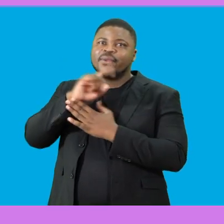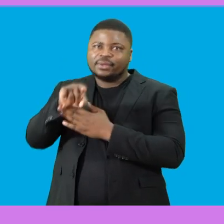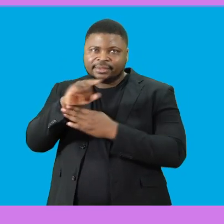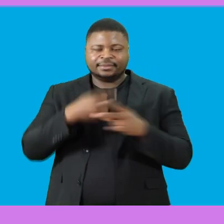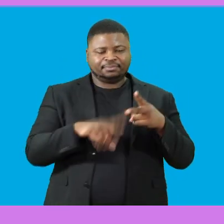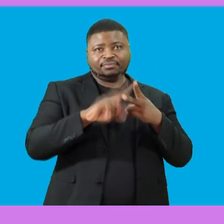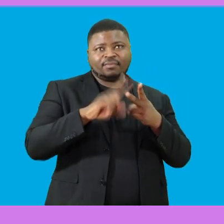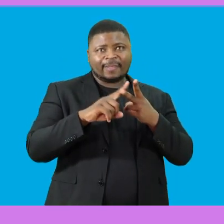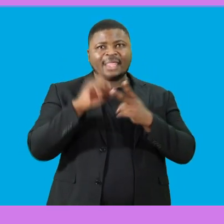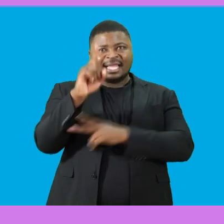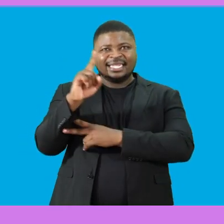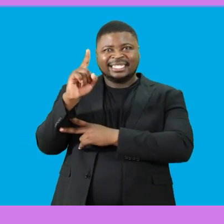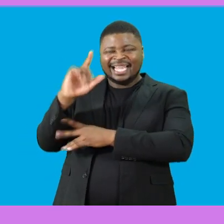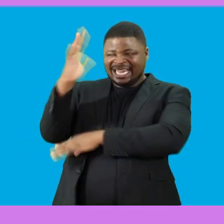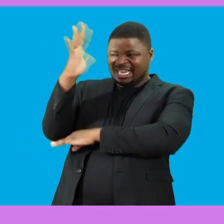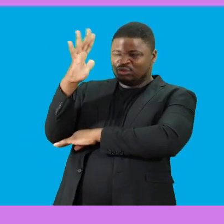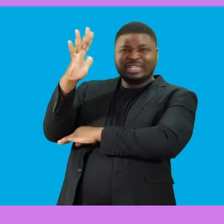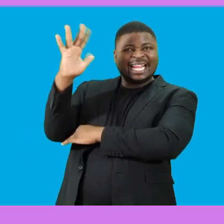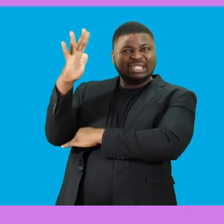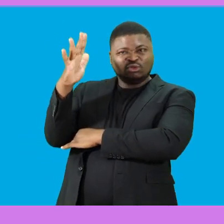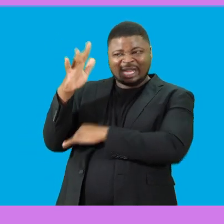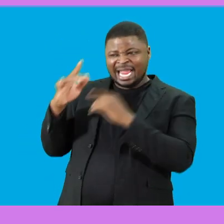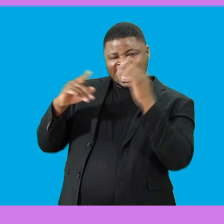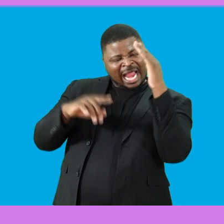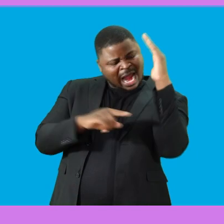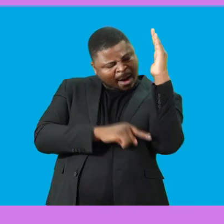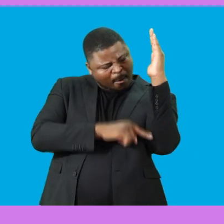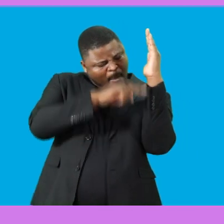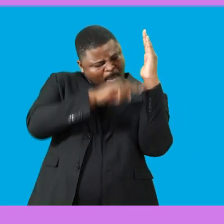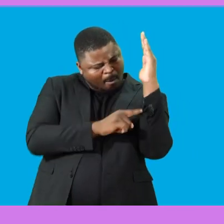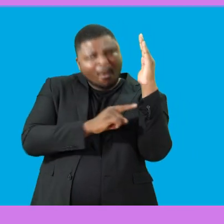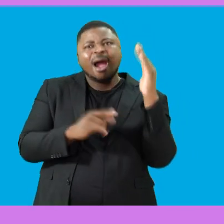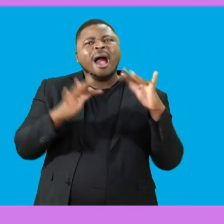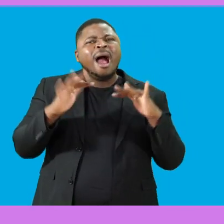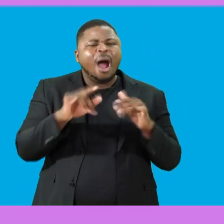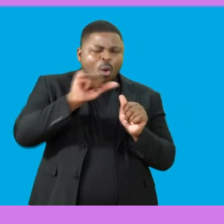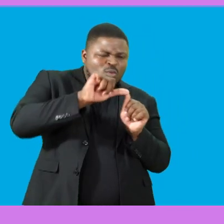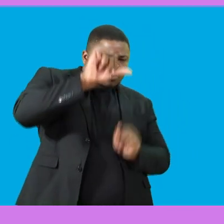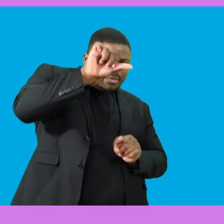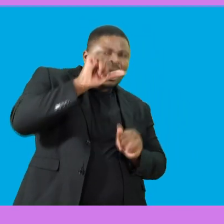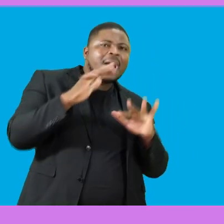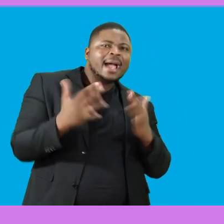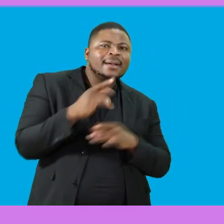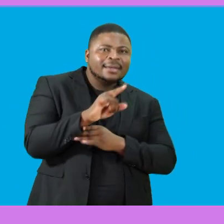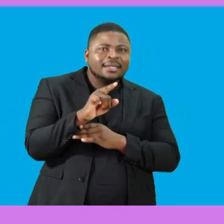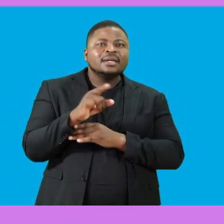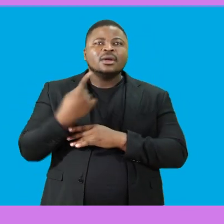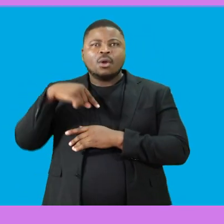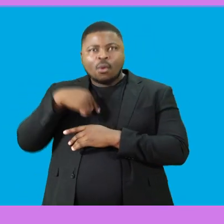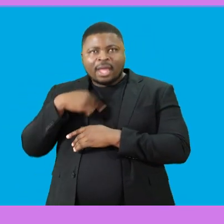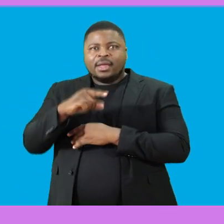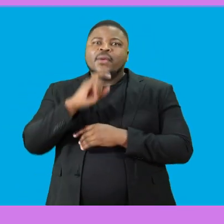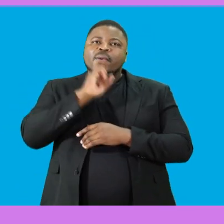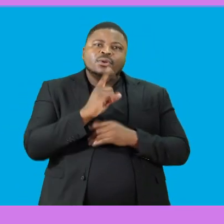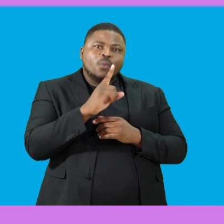height of the trees in a garden. We cannot count a height, so we can only measure a height. So it means it is also